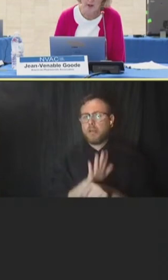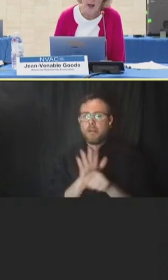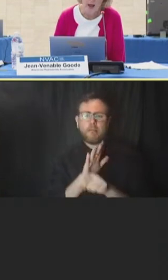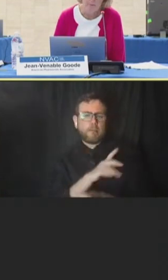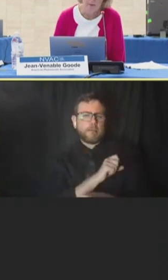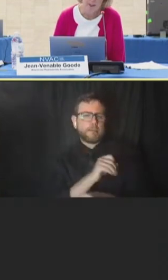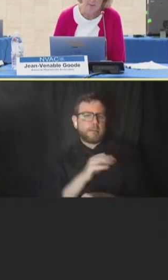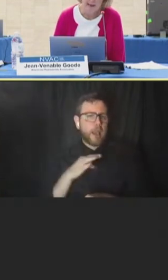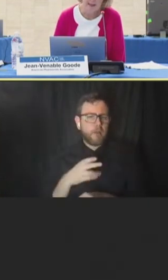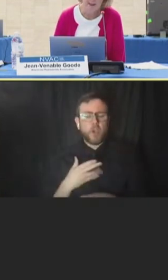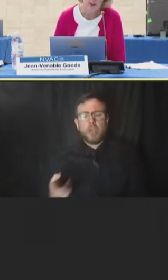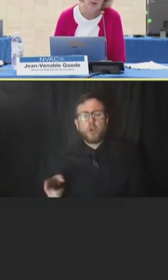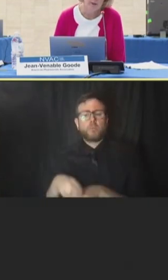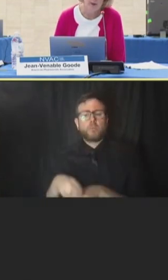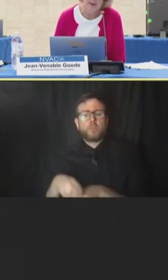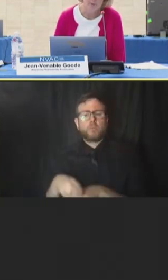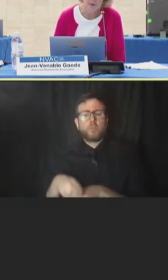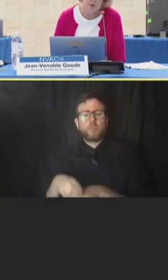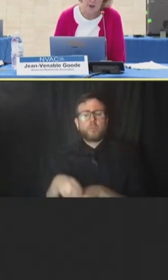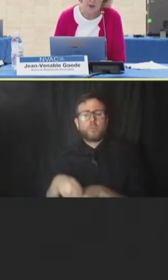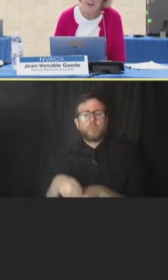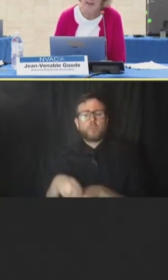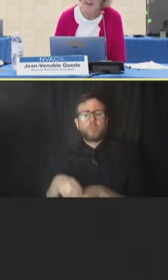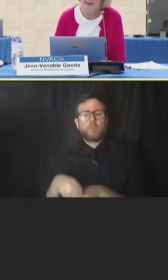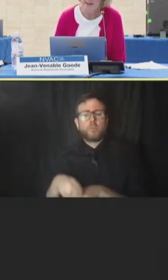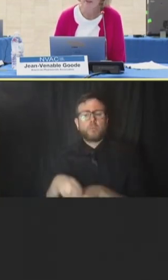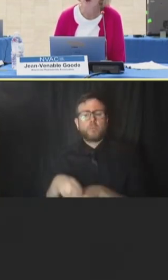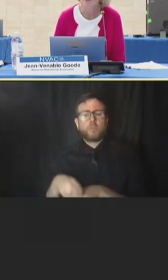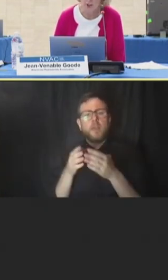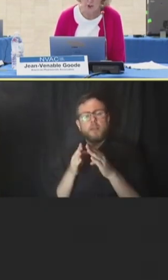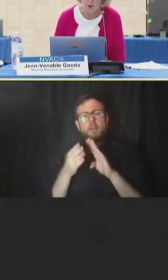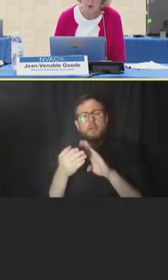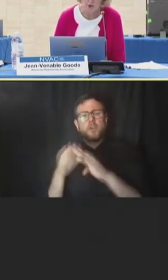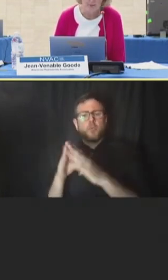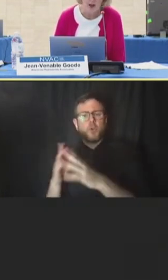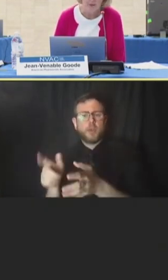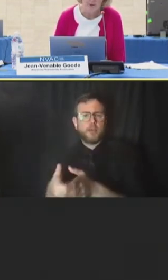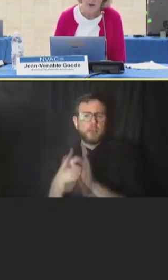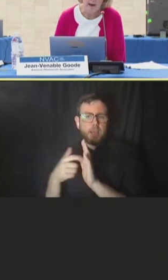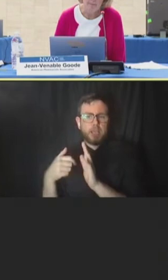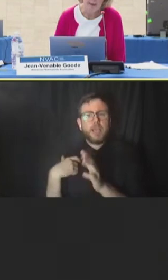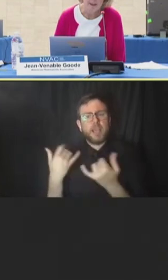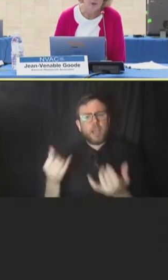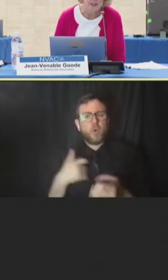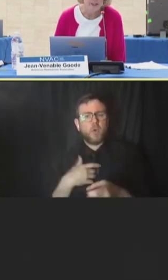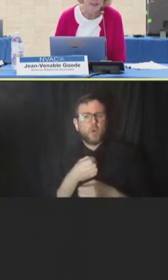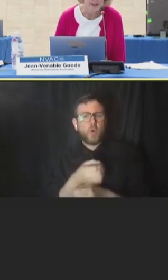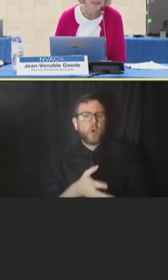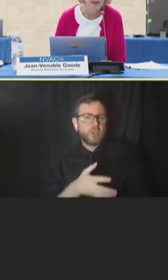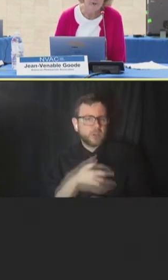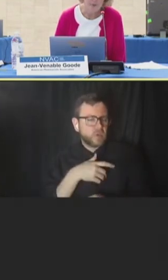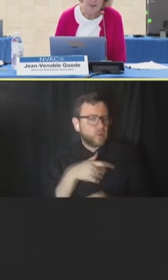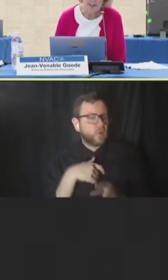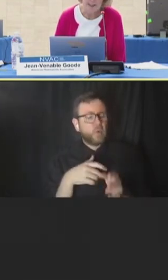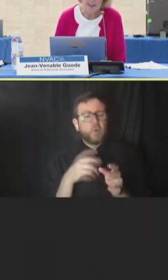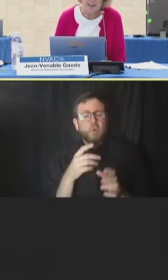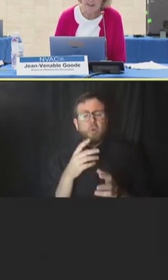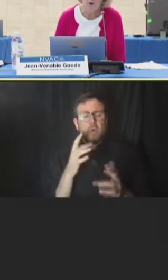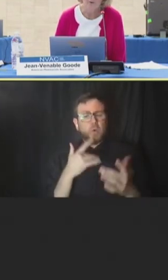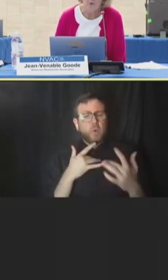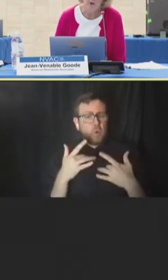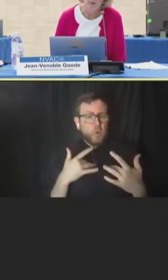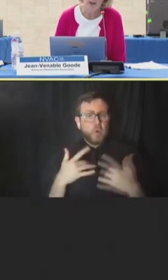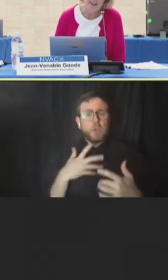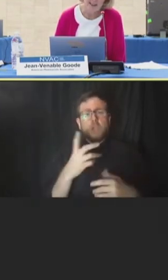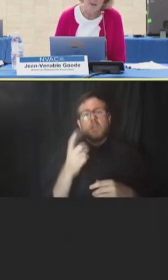workload, and public demand, including funding restrictions that is causing concern. I thought you might be interested in this data from the CDC. There